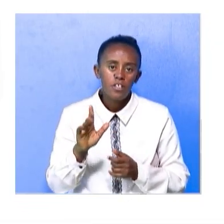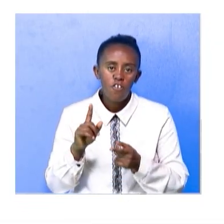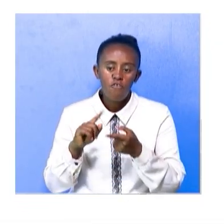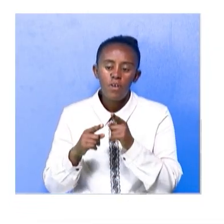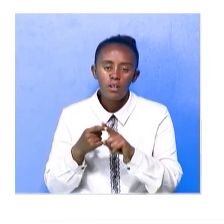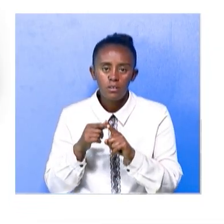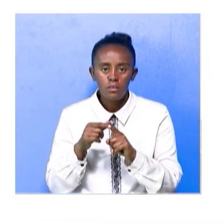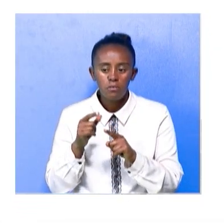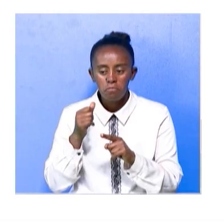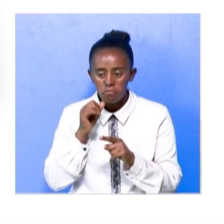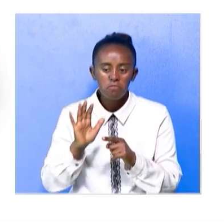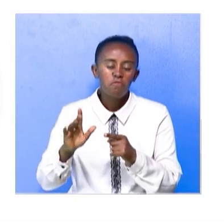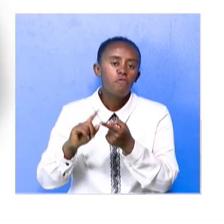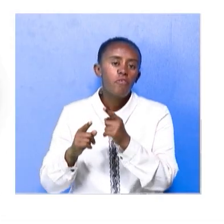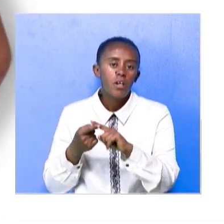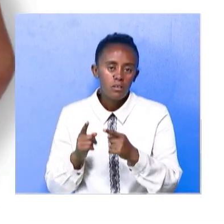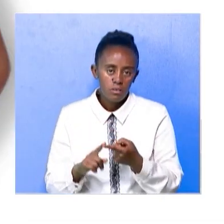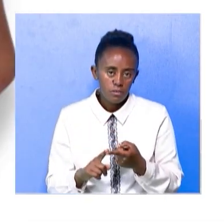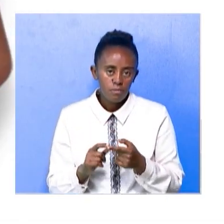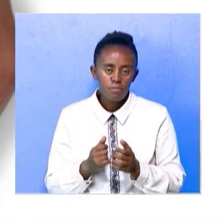friend